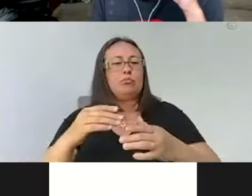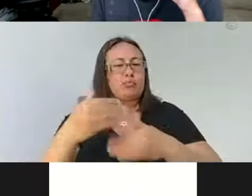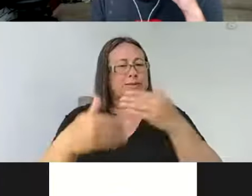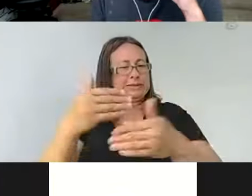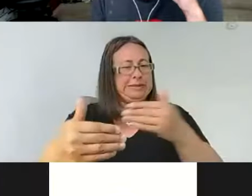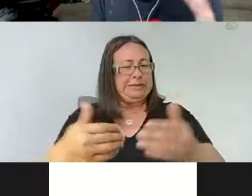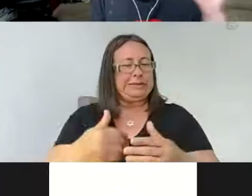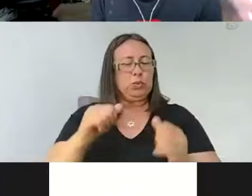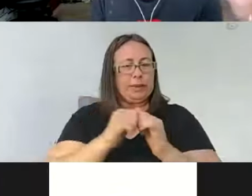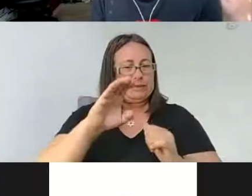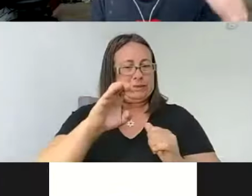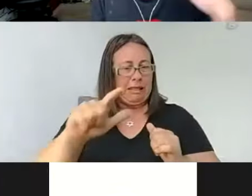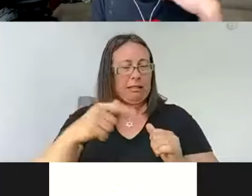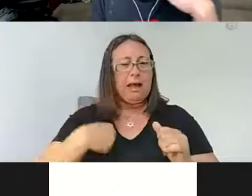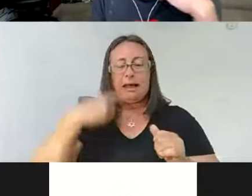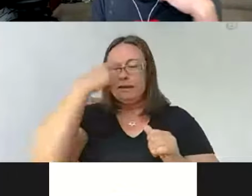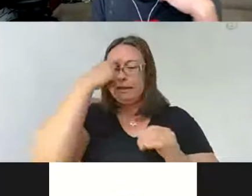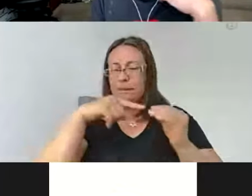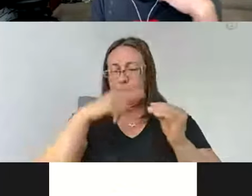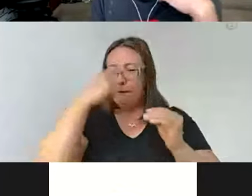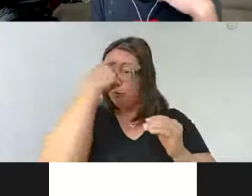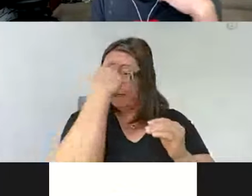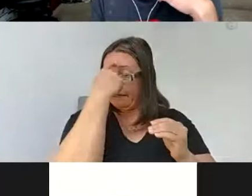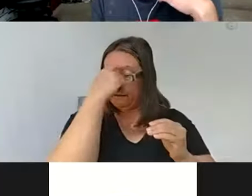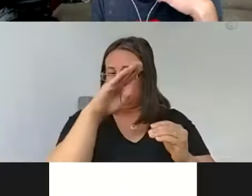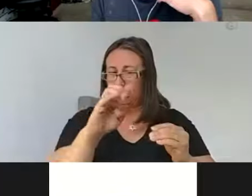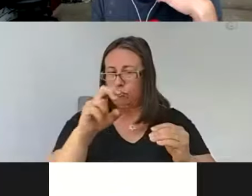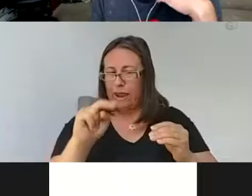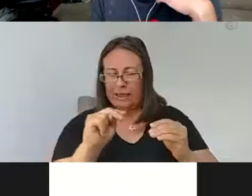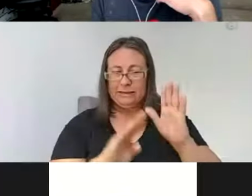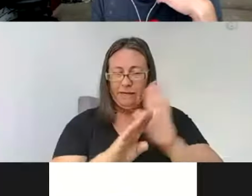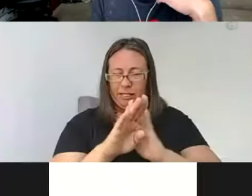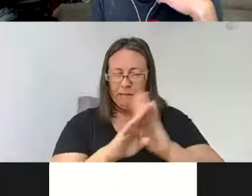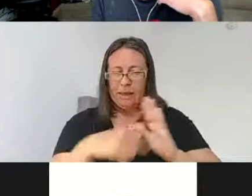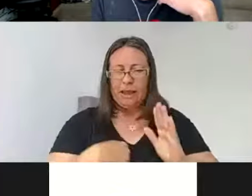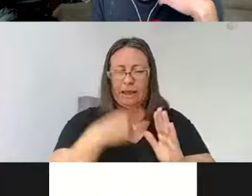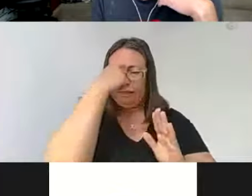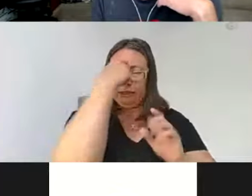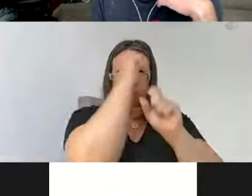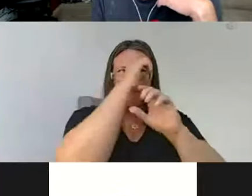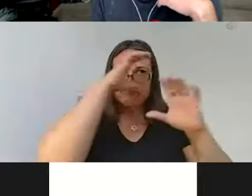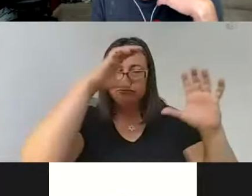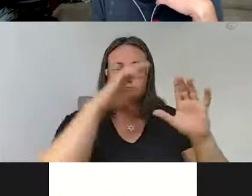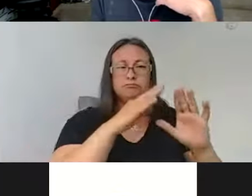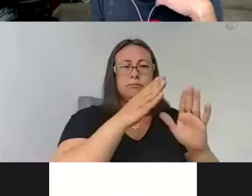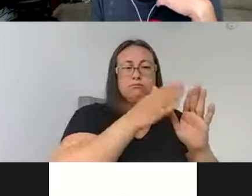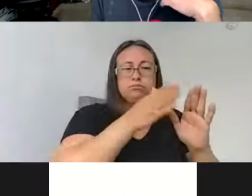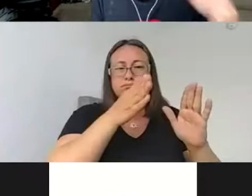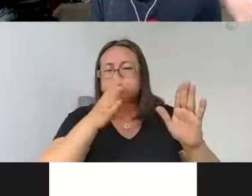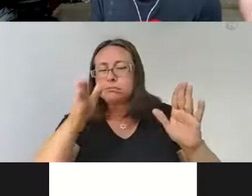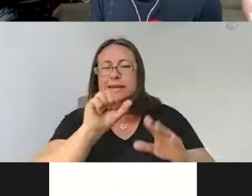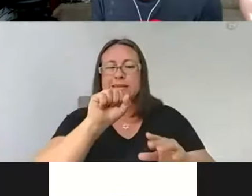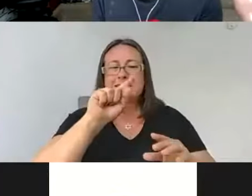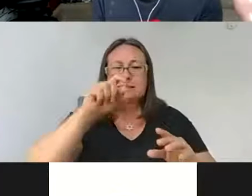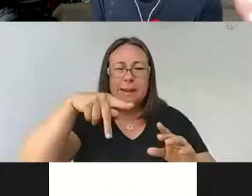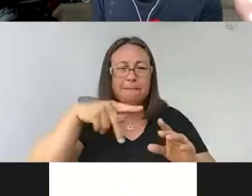And so when I think of how the brain develops, I think about them in these different kind of steps. So, everything